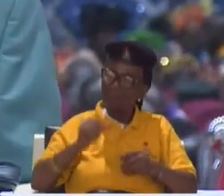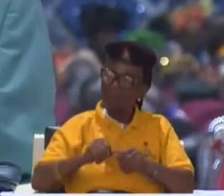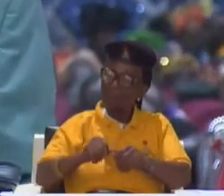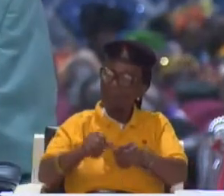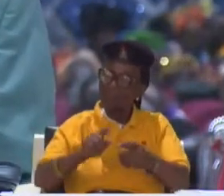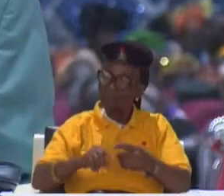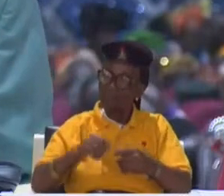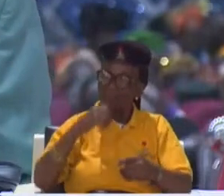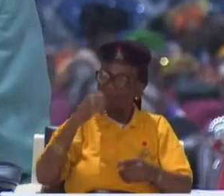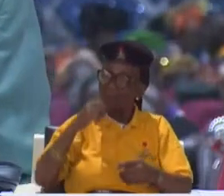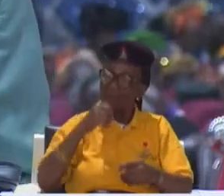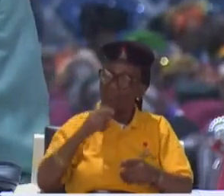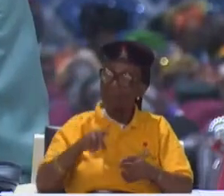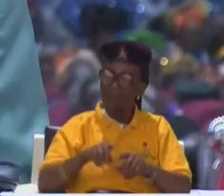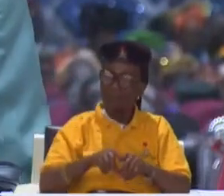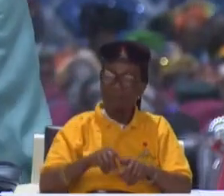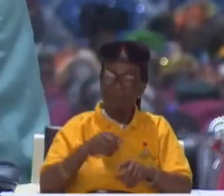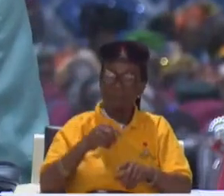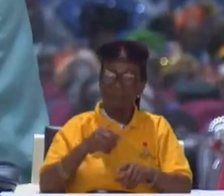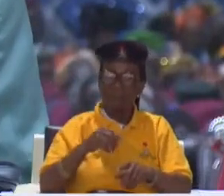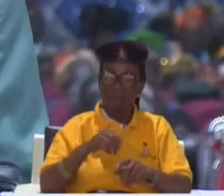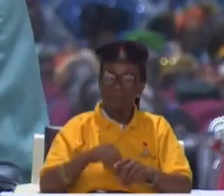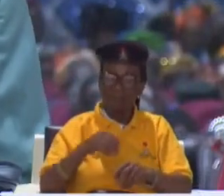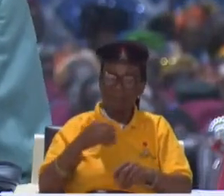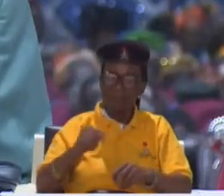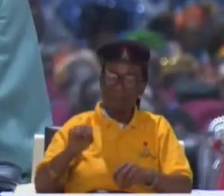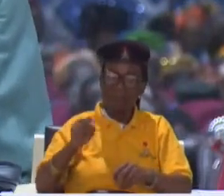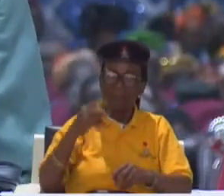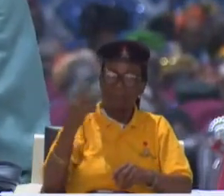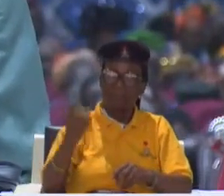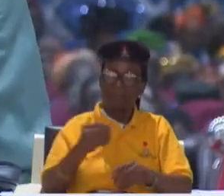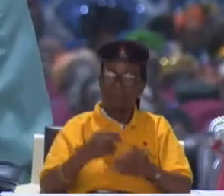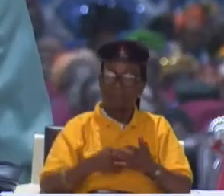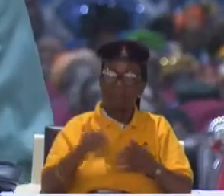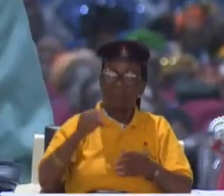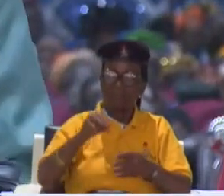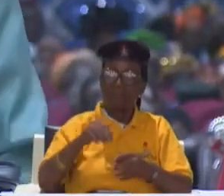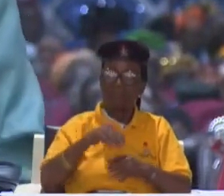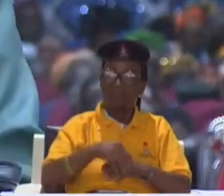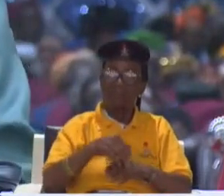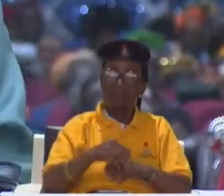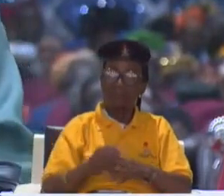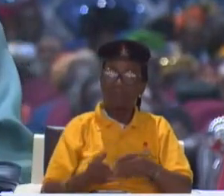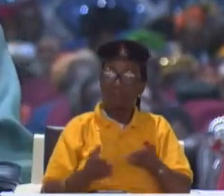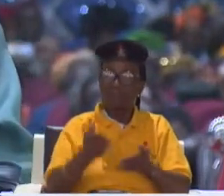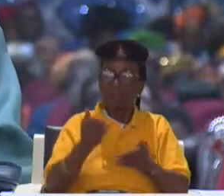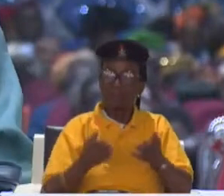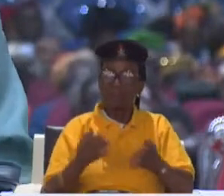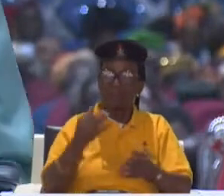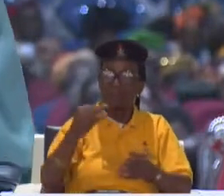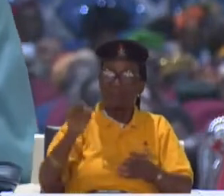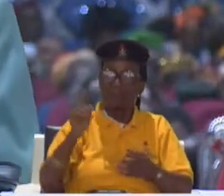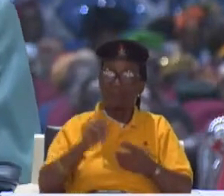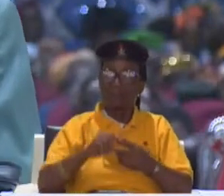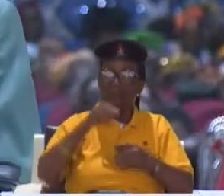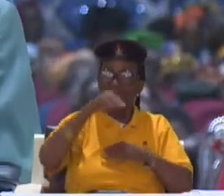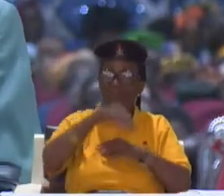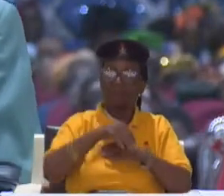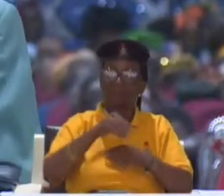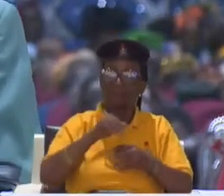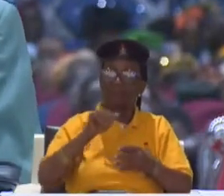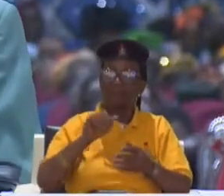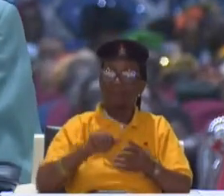So if the Holy Ghost service of tonight does not follow the normal pattern you expect,